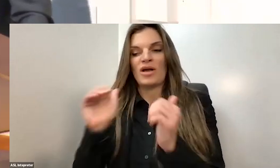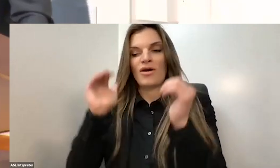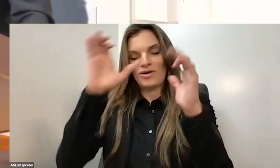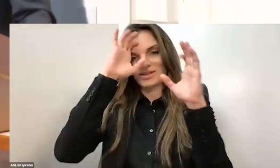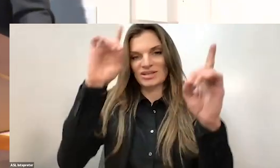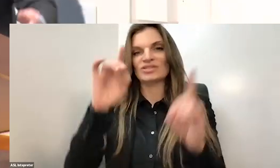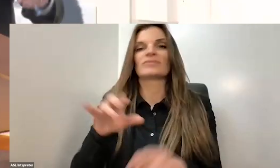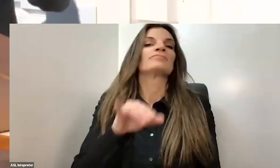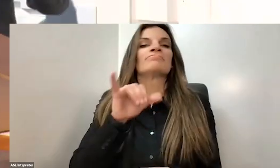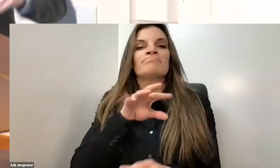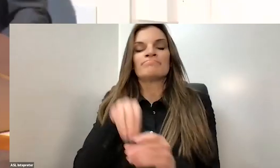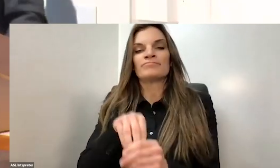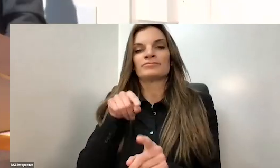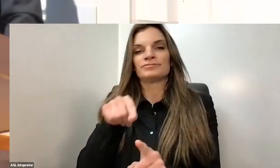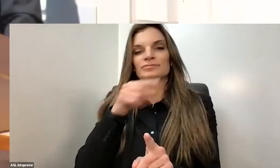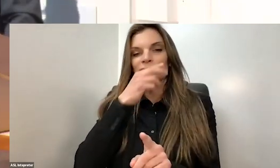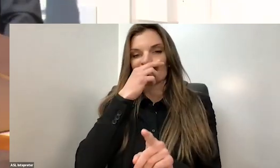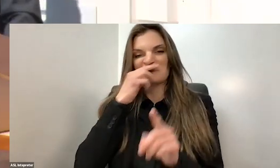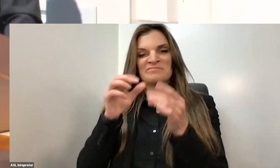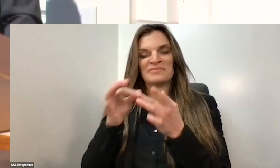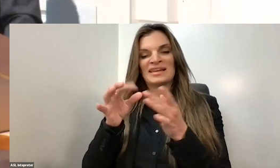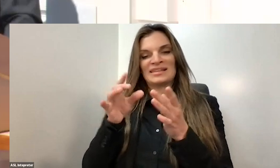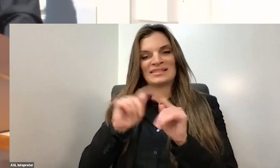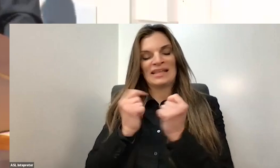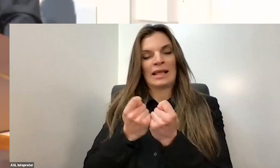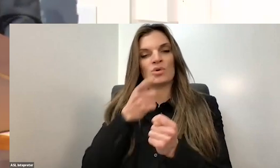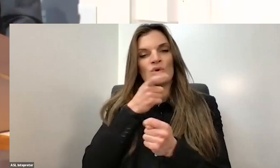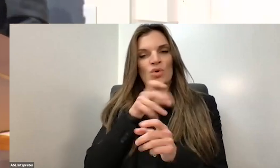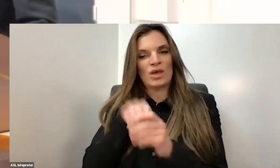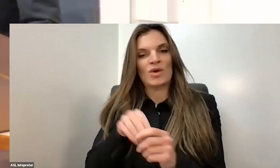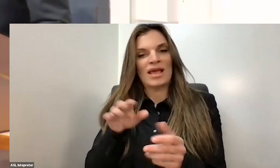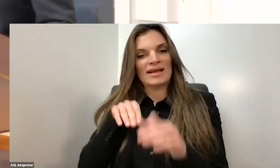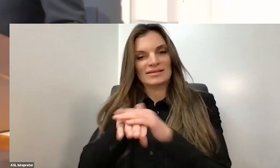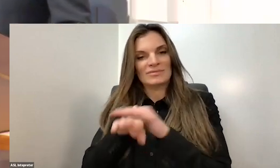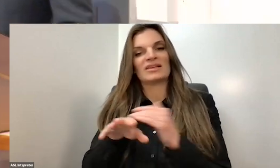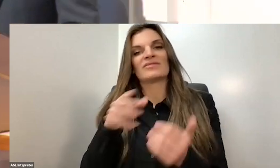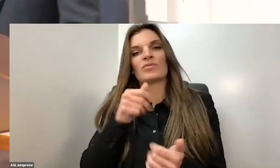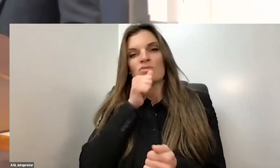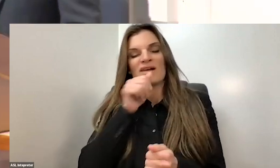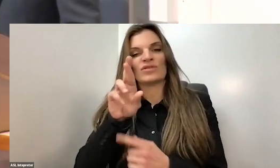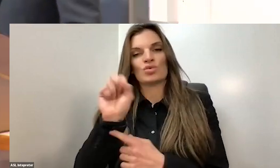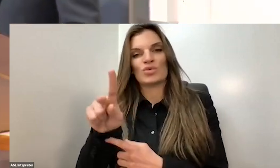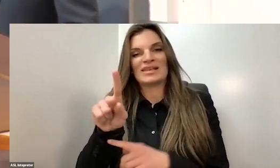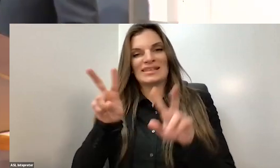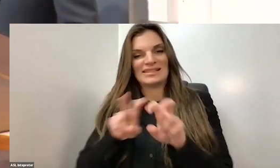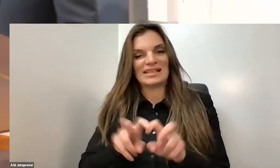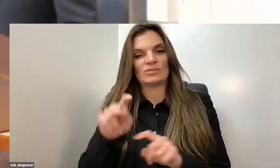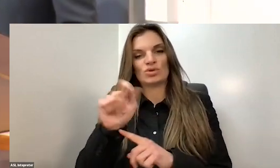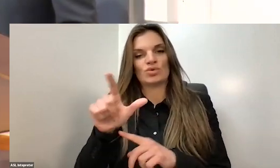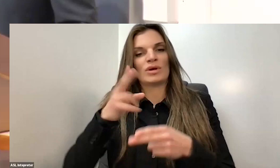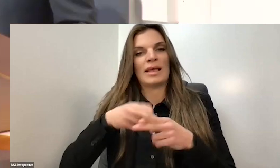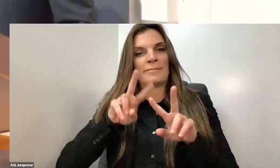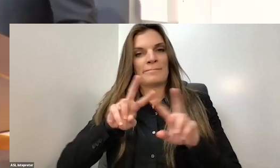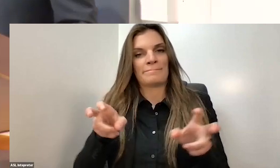that capacity, he led a team that integrated accessibility into a security and privacy risk assessment tool called